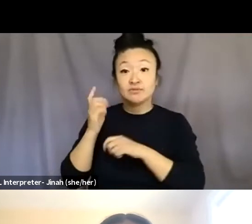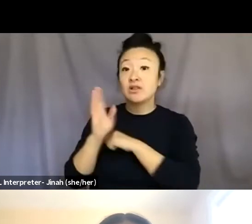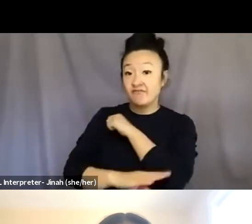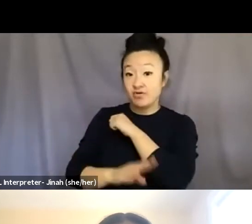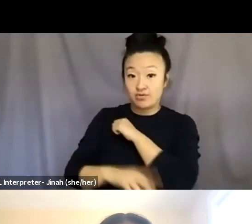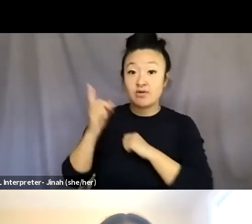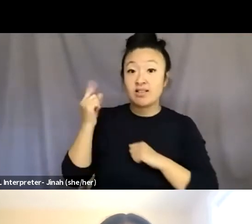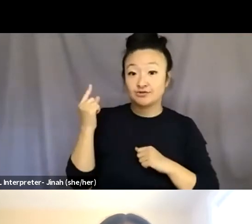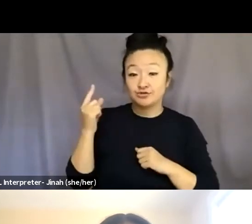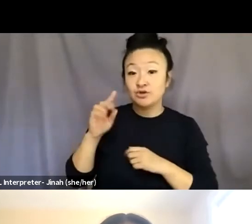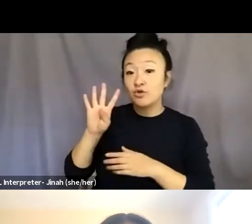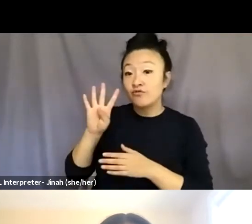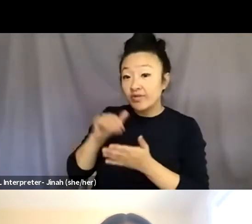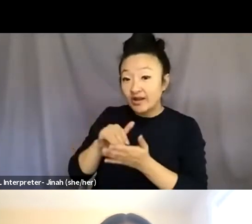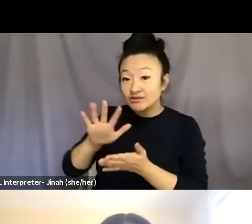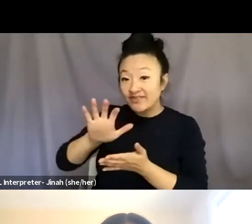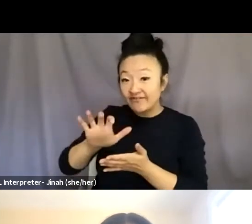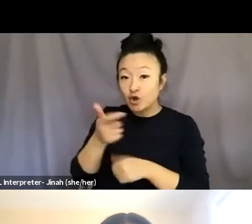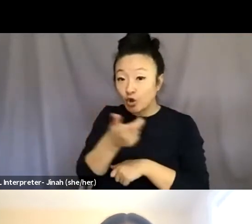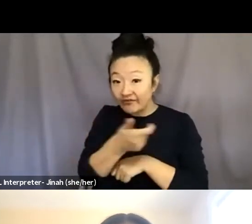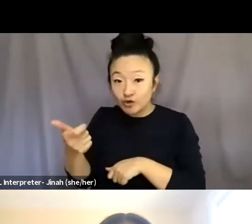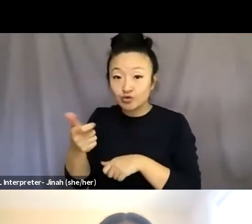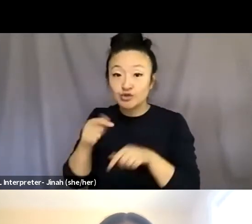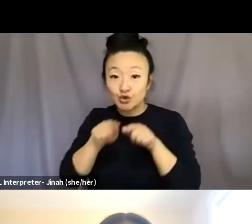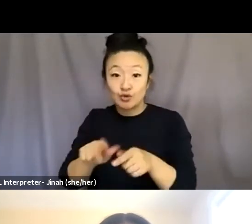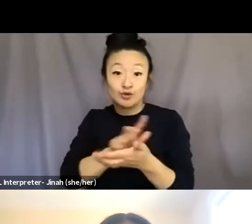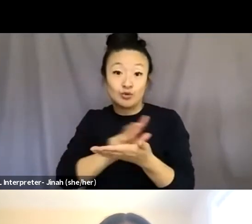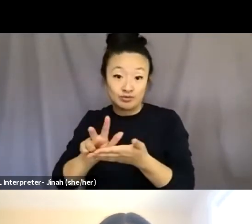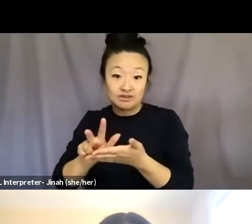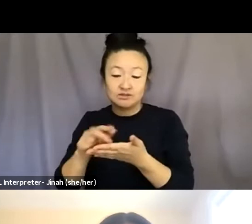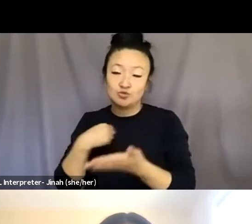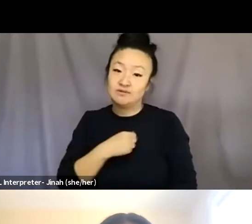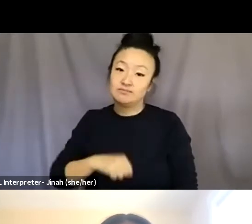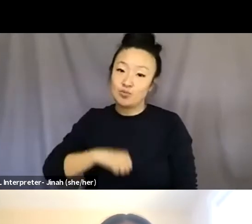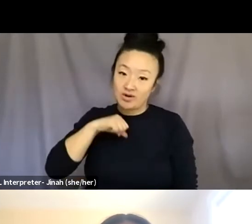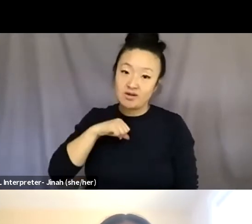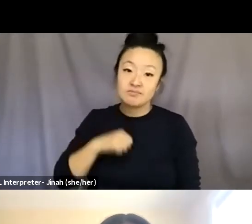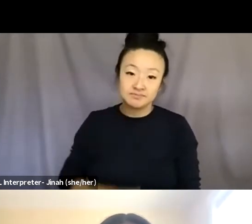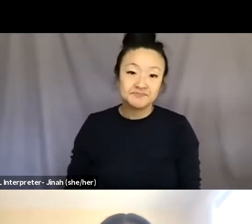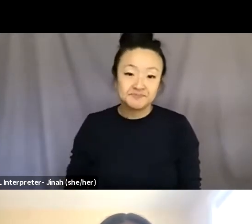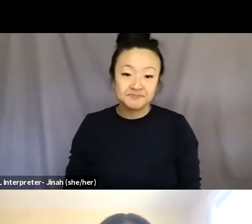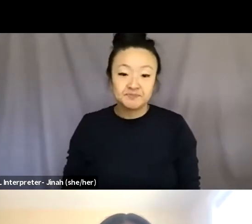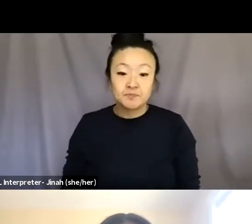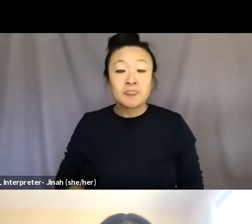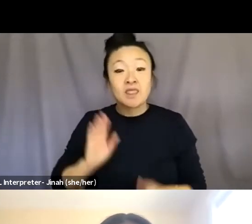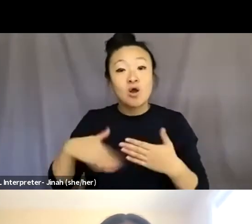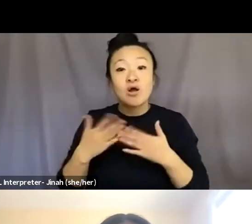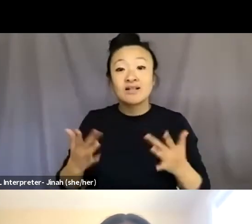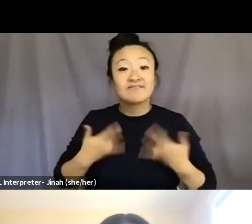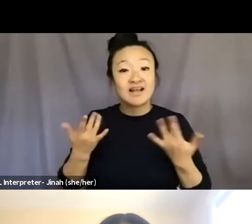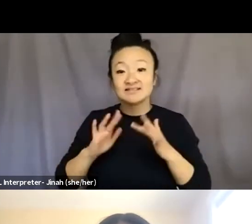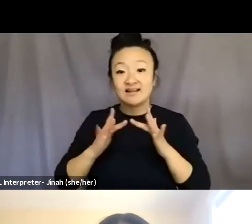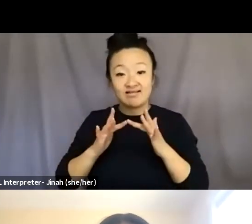with 45,000 views over 3 weeks. And we are very proud of that. All our events are online. We